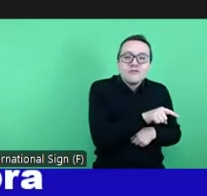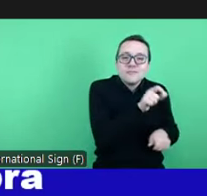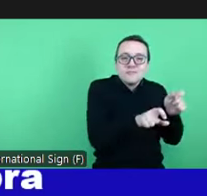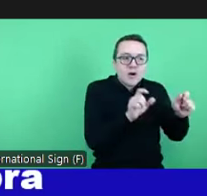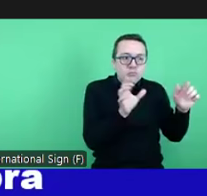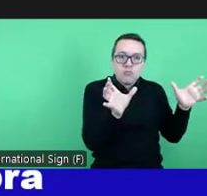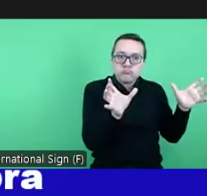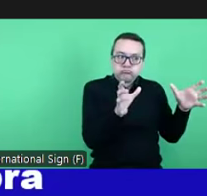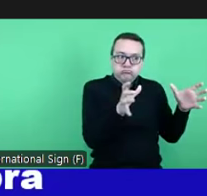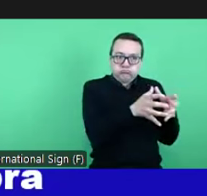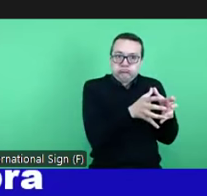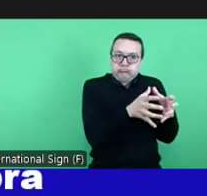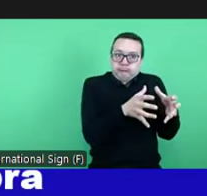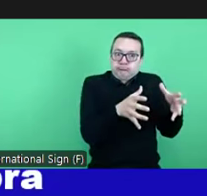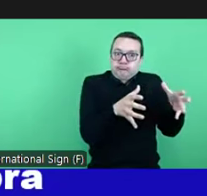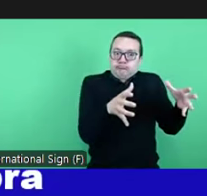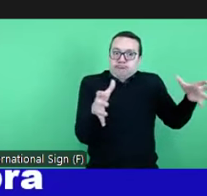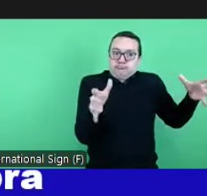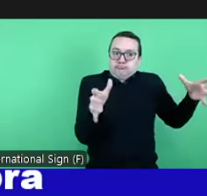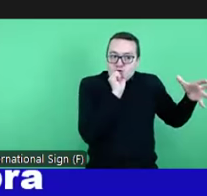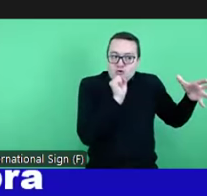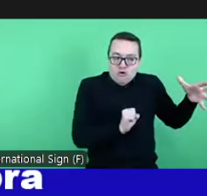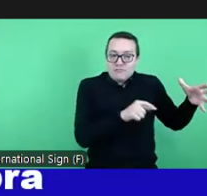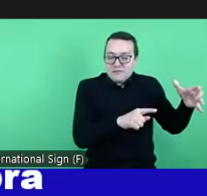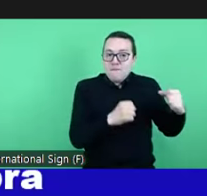the com mais challenges força with agora,